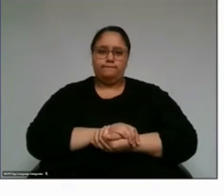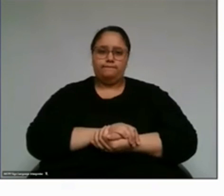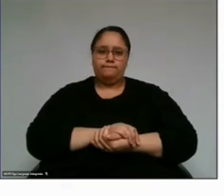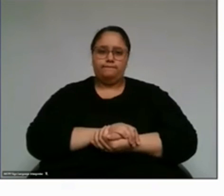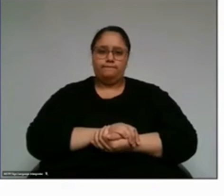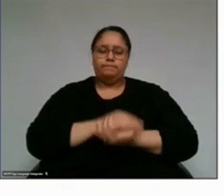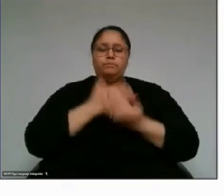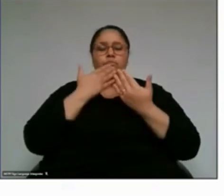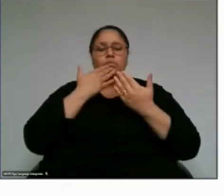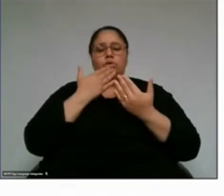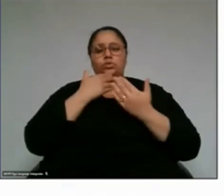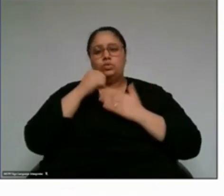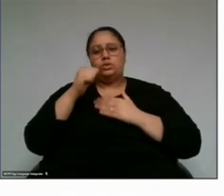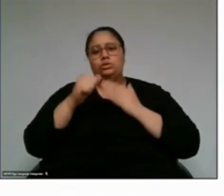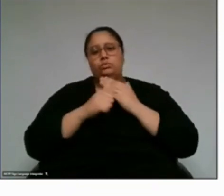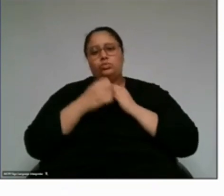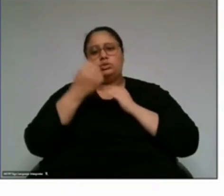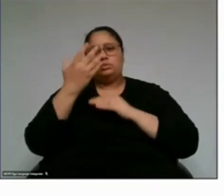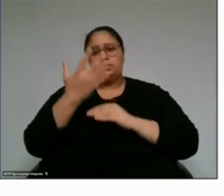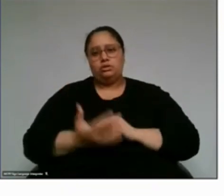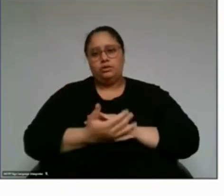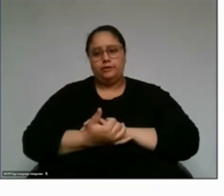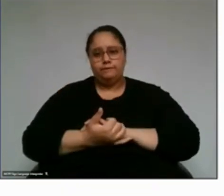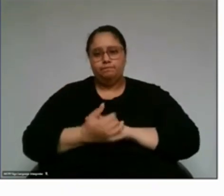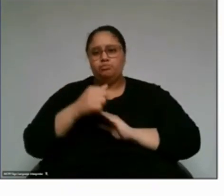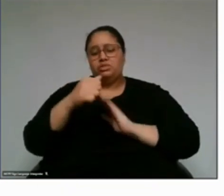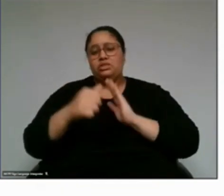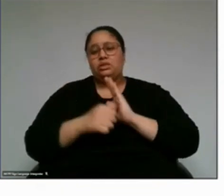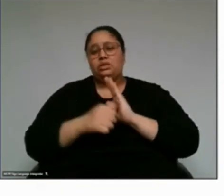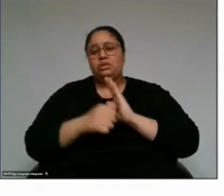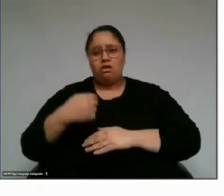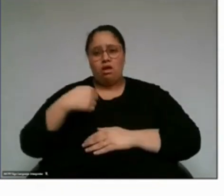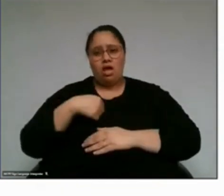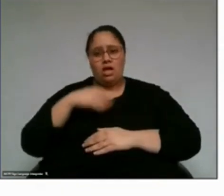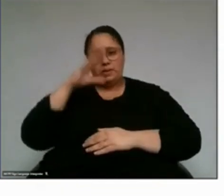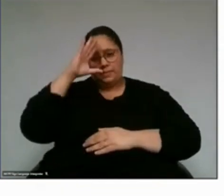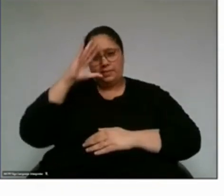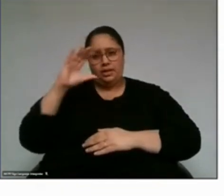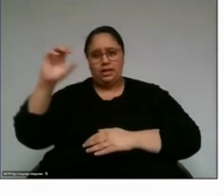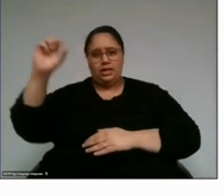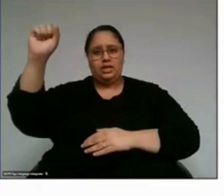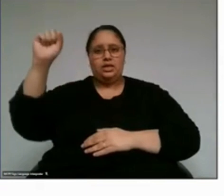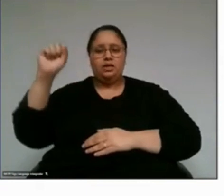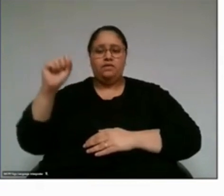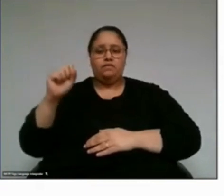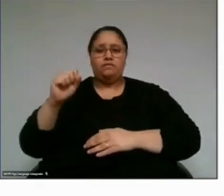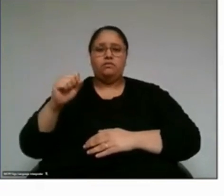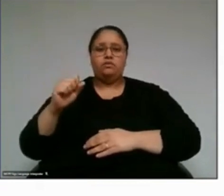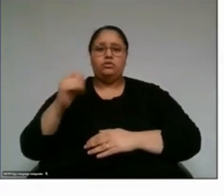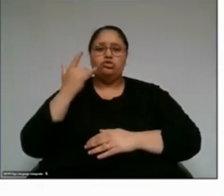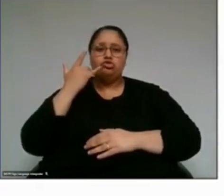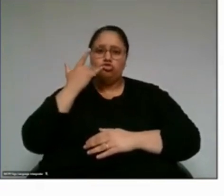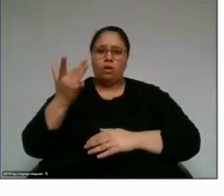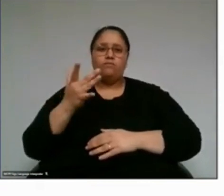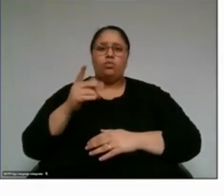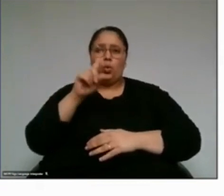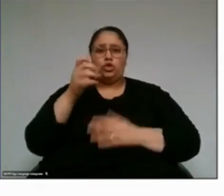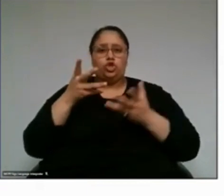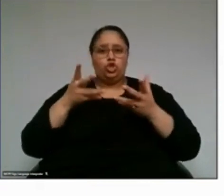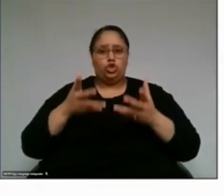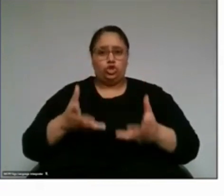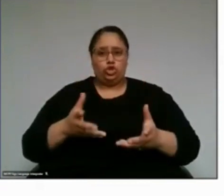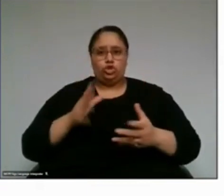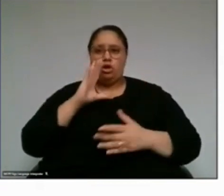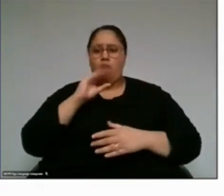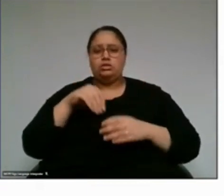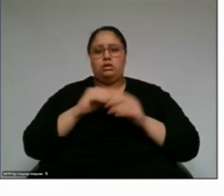Thank you, Deputy Speaker. Deputy Speaker, I believe it is absolutely shameful that a question like this is posed